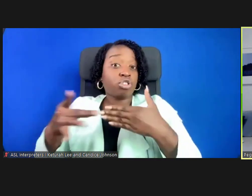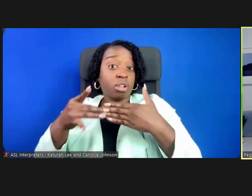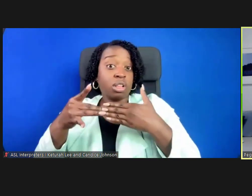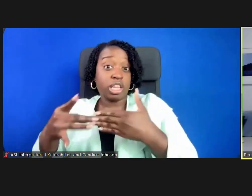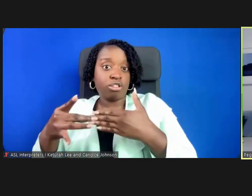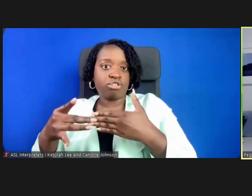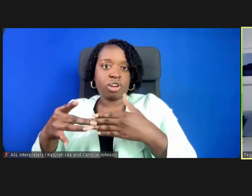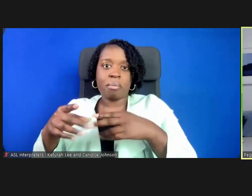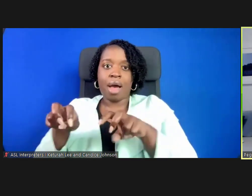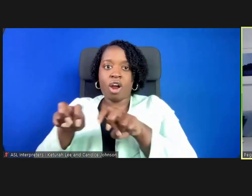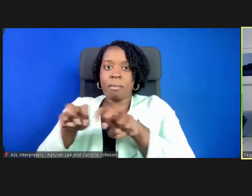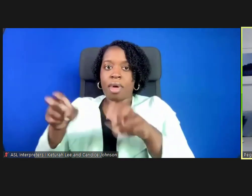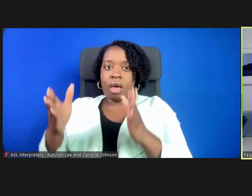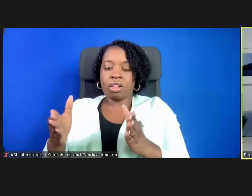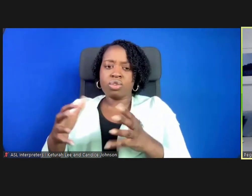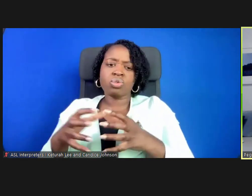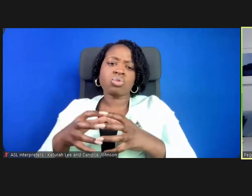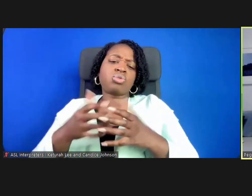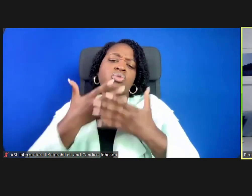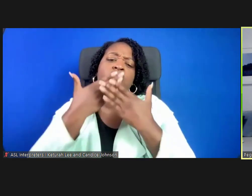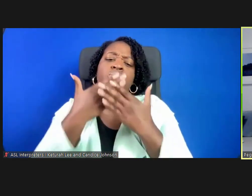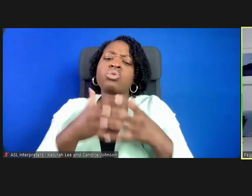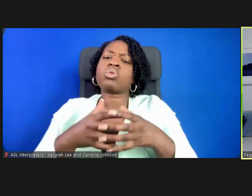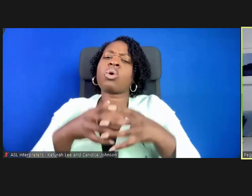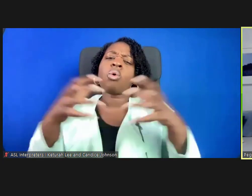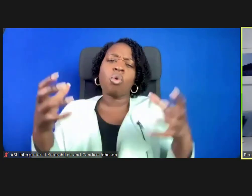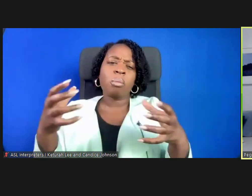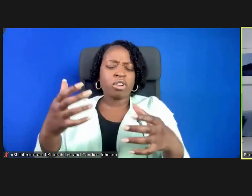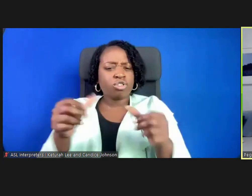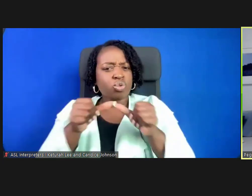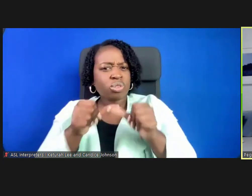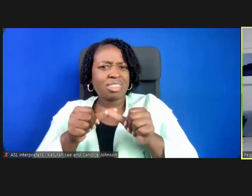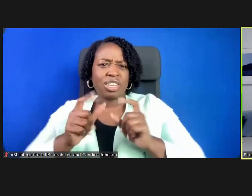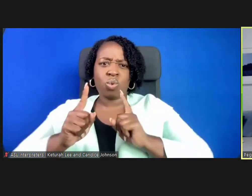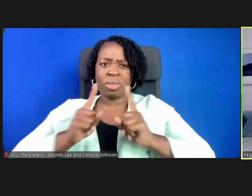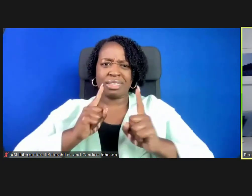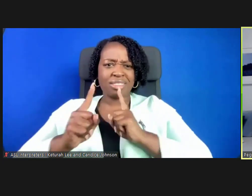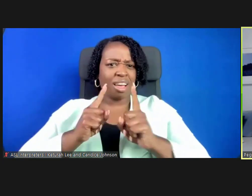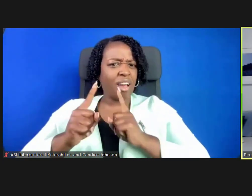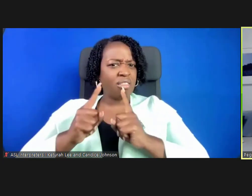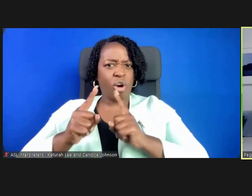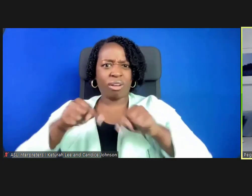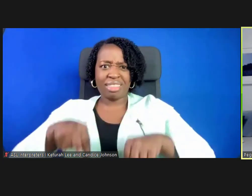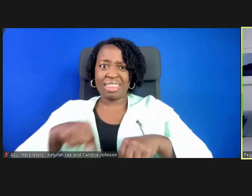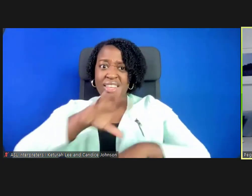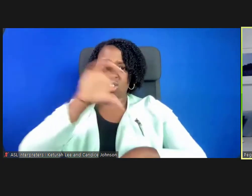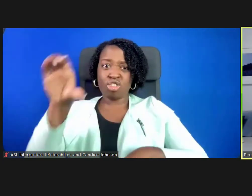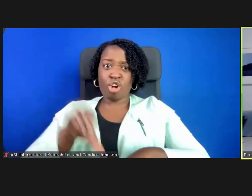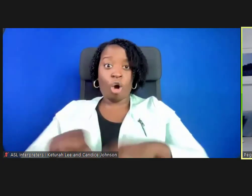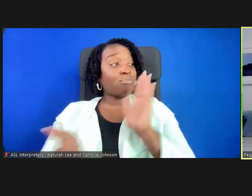panelists. I think it's up to all of us to continue the dialogue and continue to